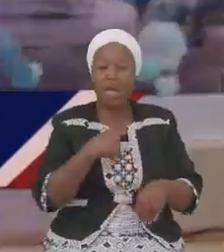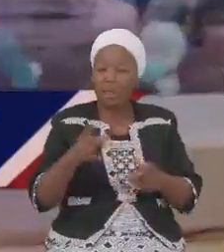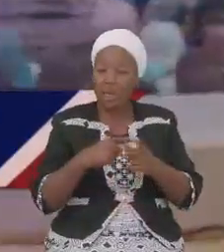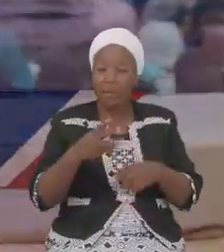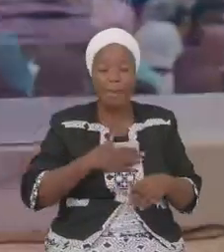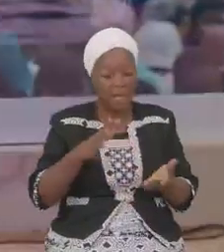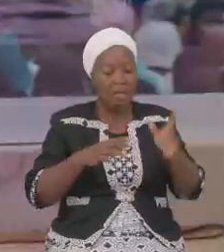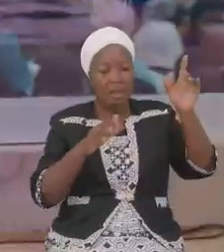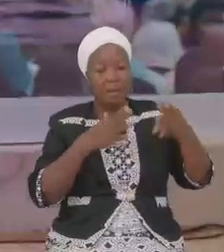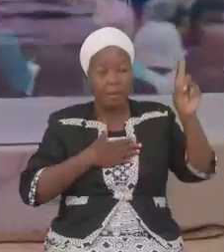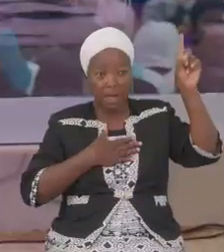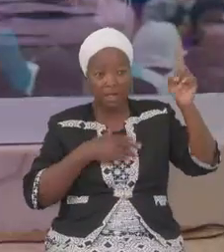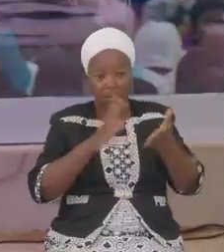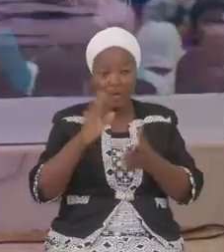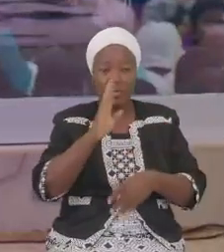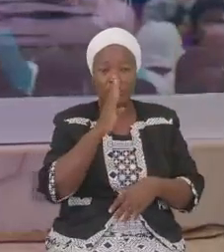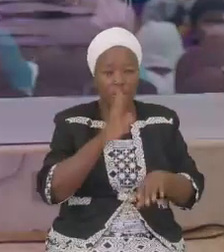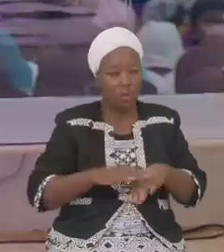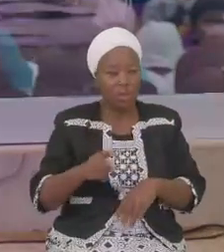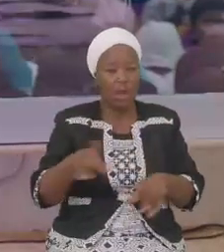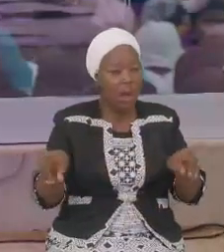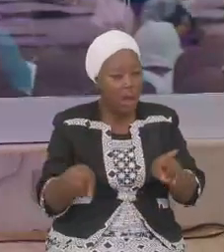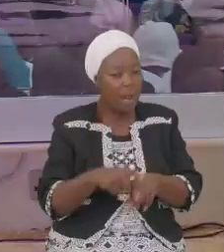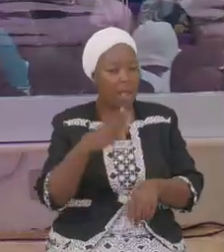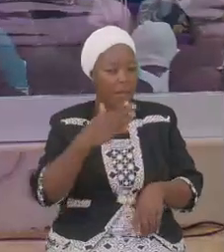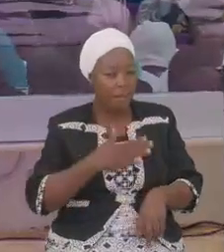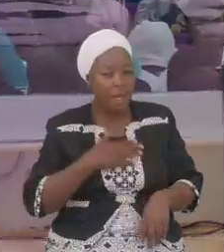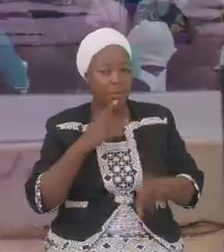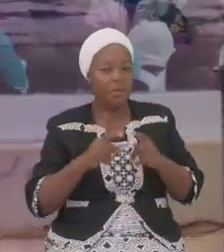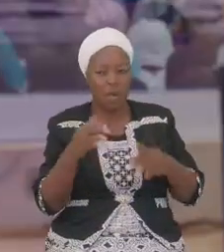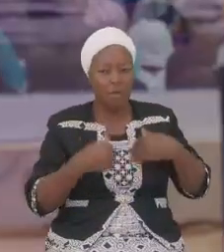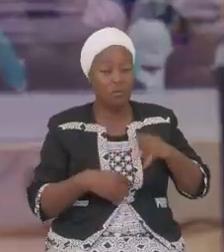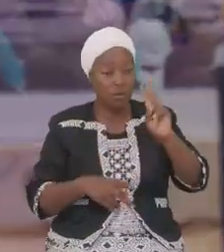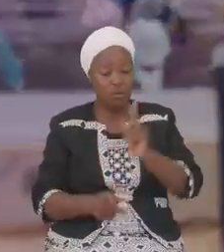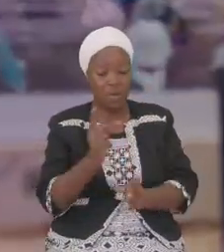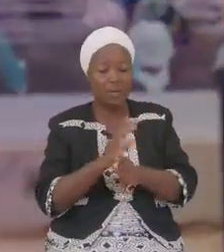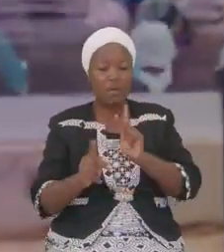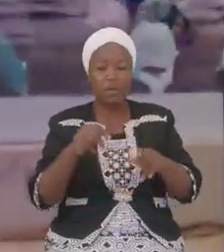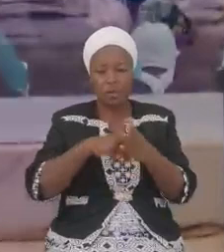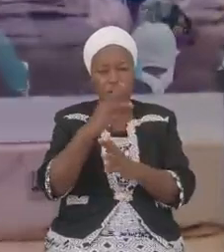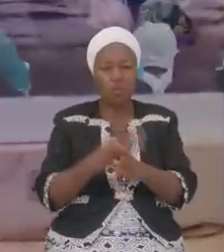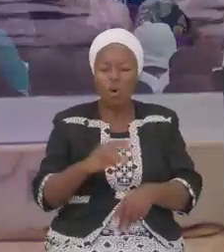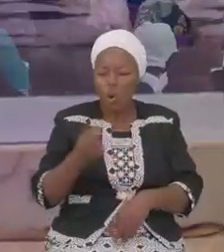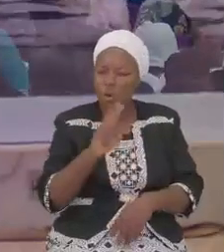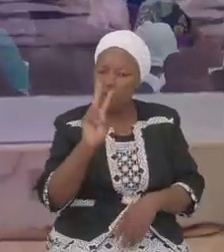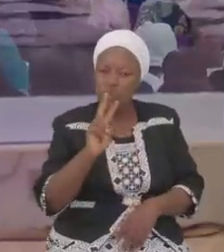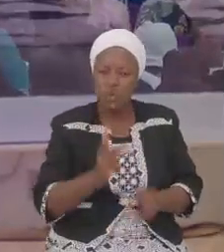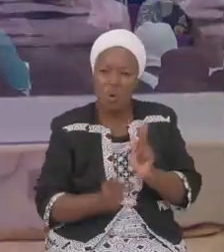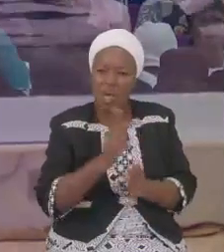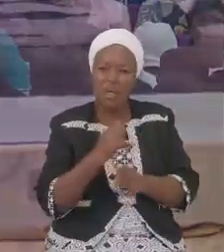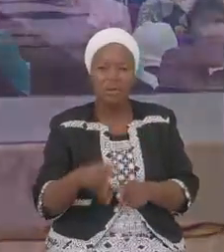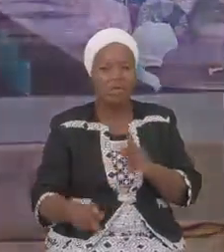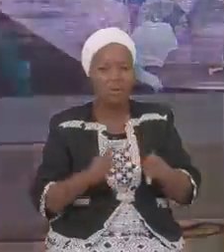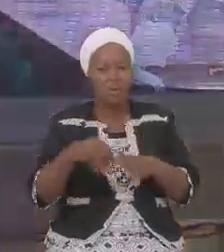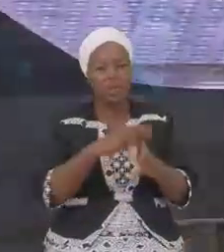upon them like my people. There are only two kinds of people in the world. Only two kinds of people in the